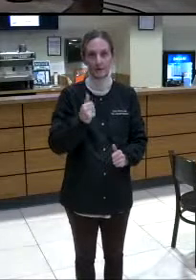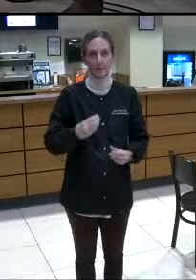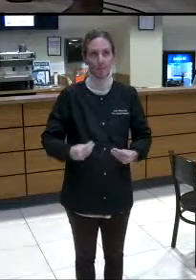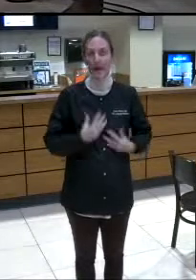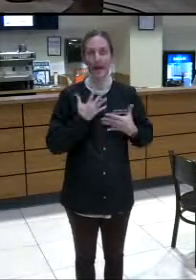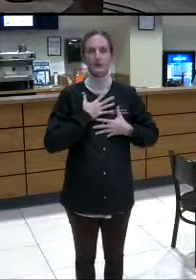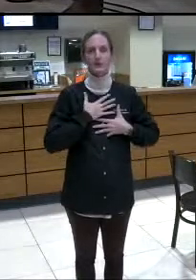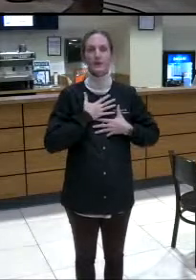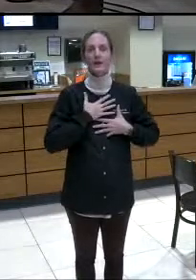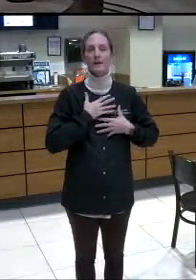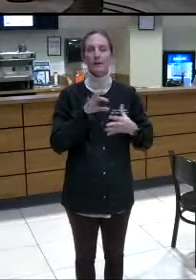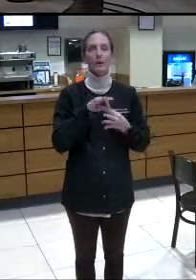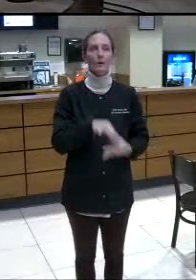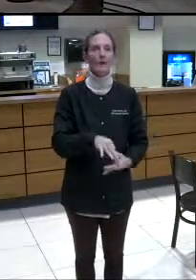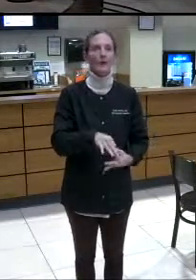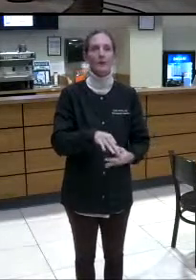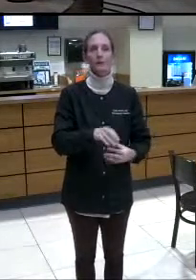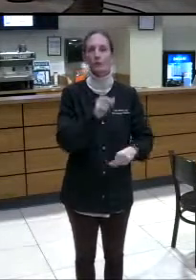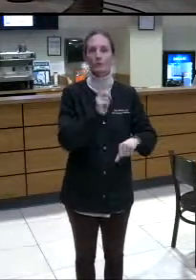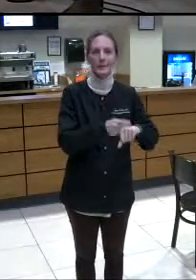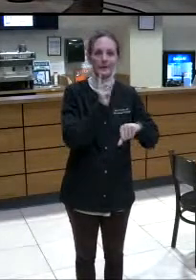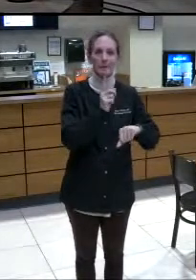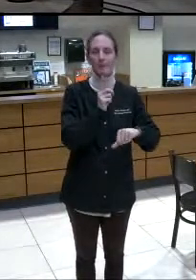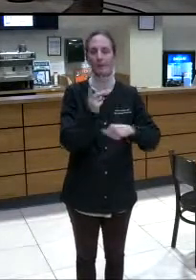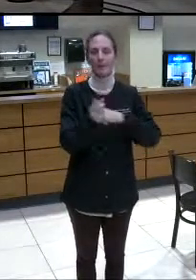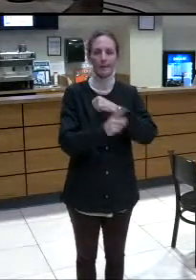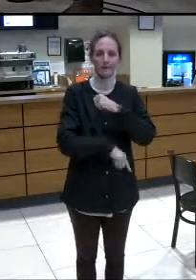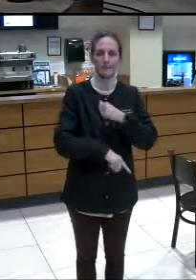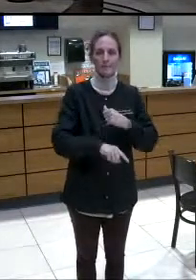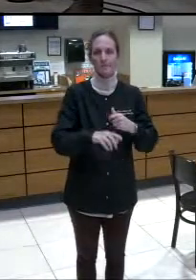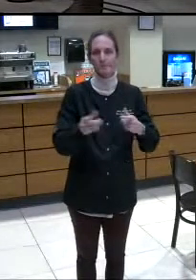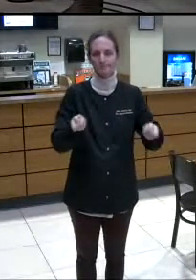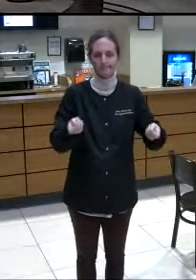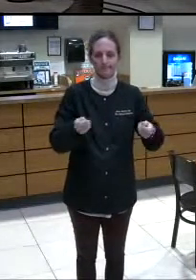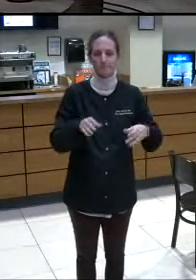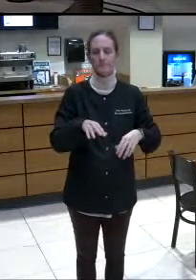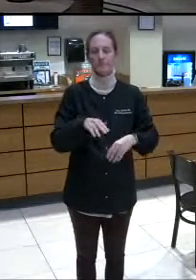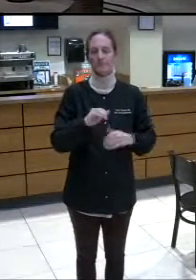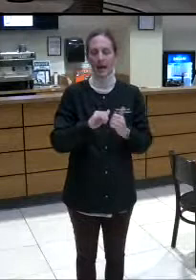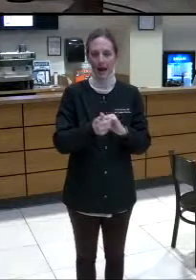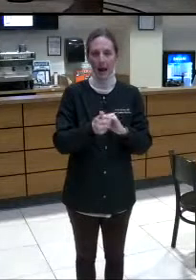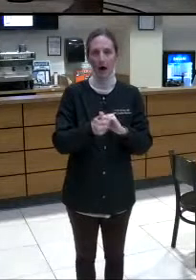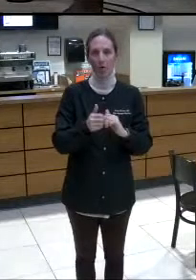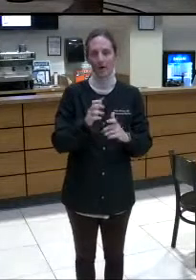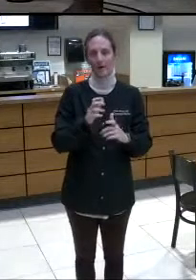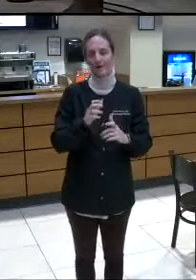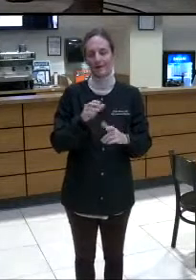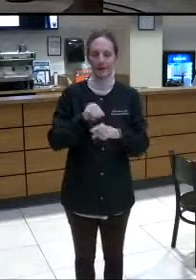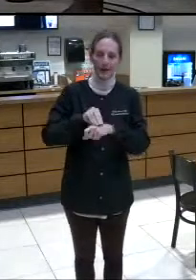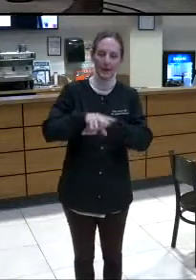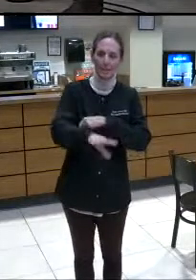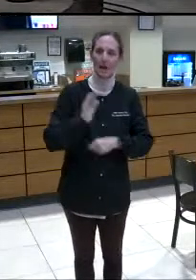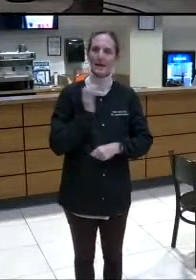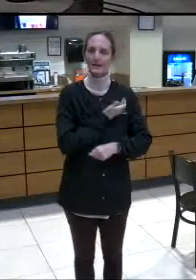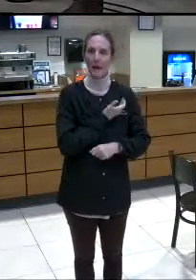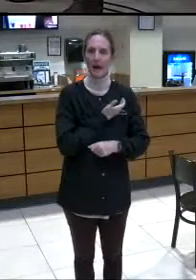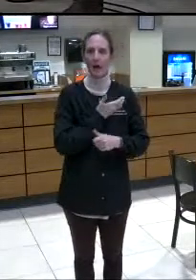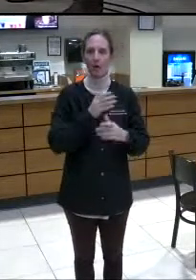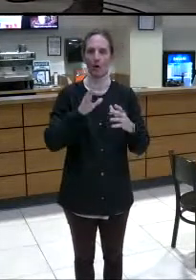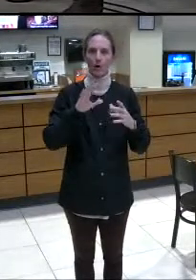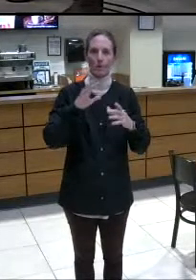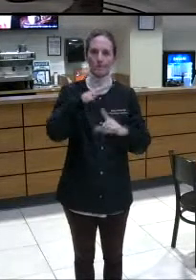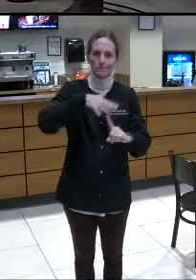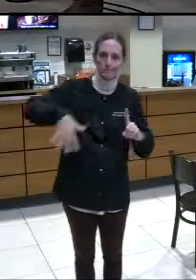how it impacts our climate and culture, and specifically how it impacts our most vulnerable